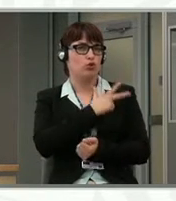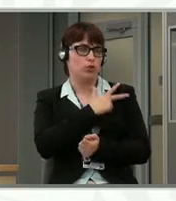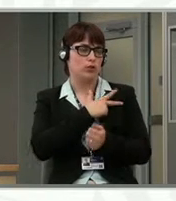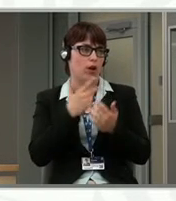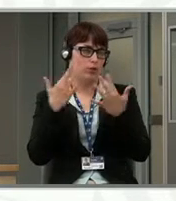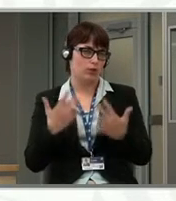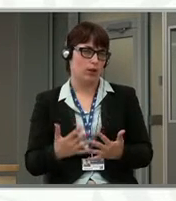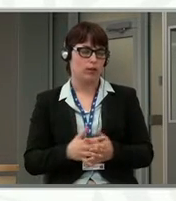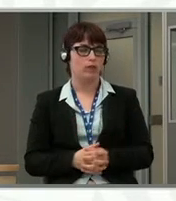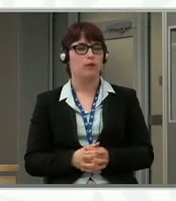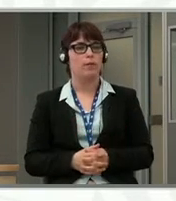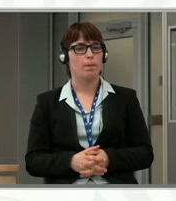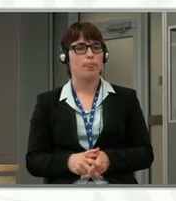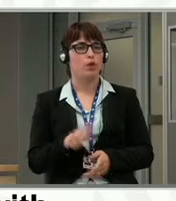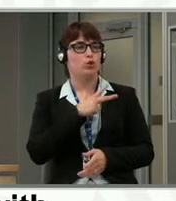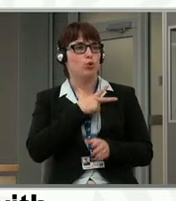regards to the elimination of